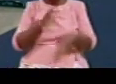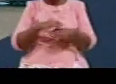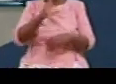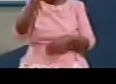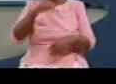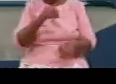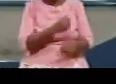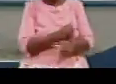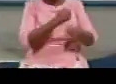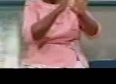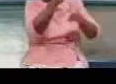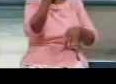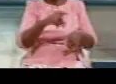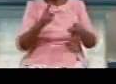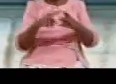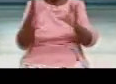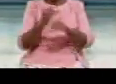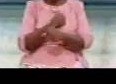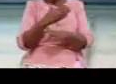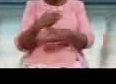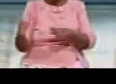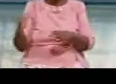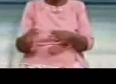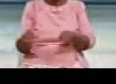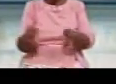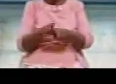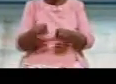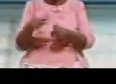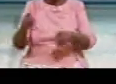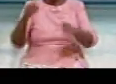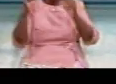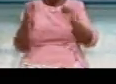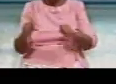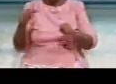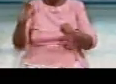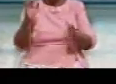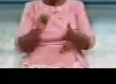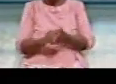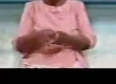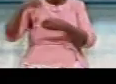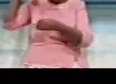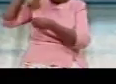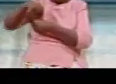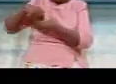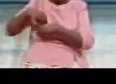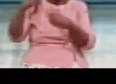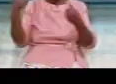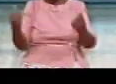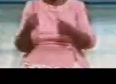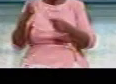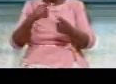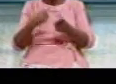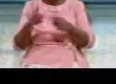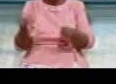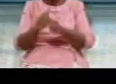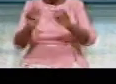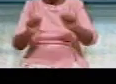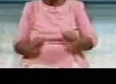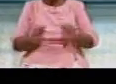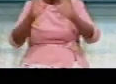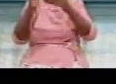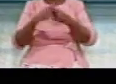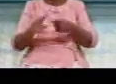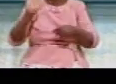to take away even the power of that inbred sin. And as you surrender to him today and